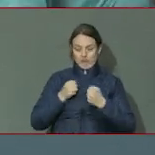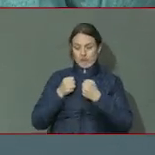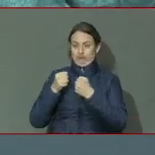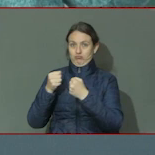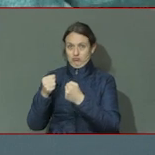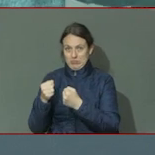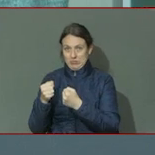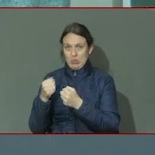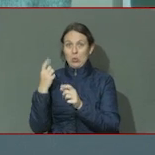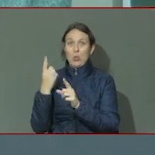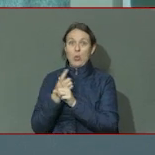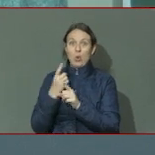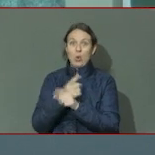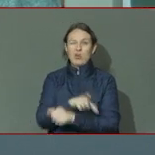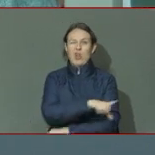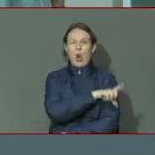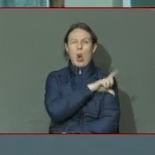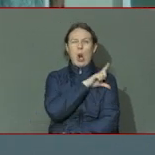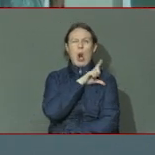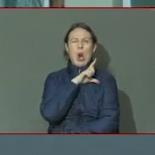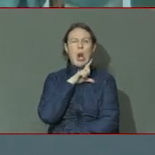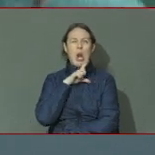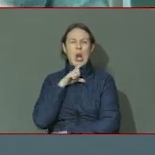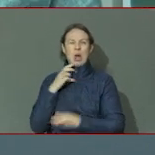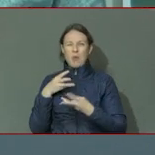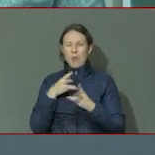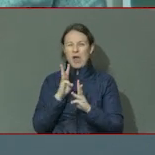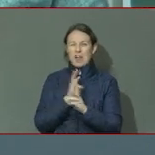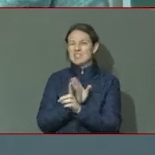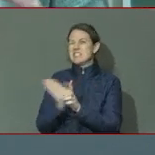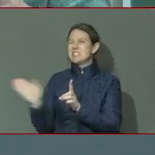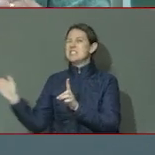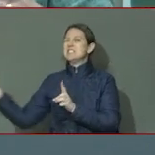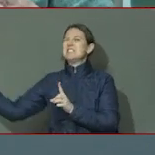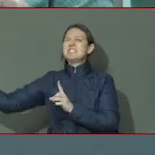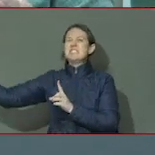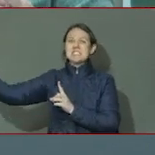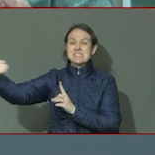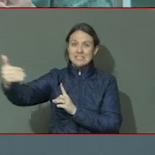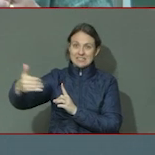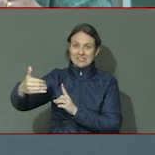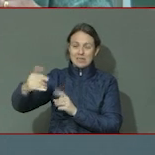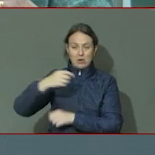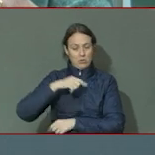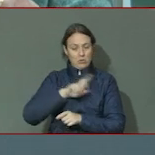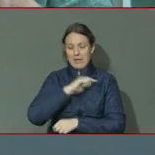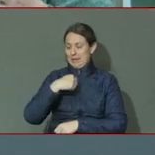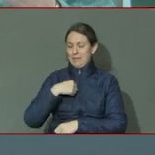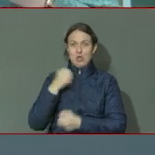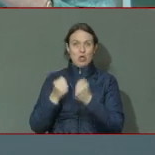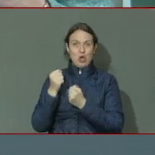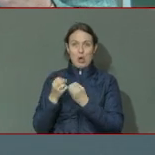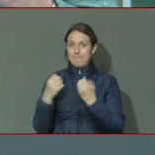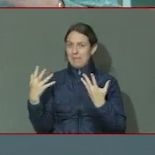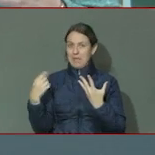take always the longest routes on the outside of town to get there. Because I don't like a lot of cars. Okay, they